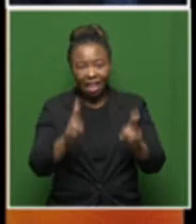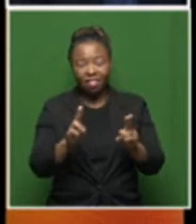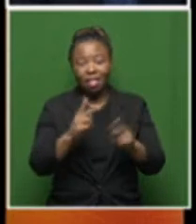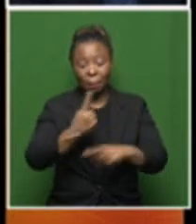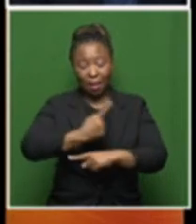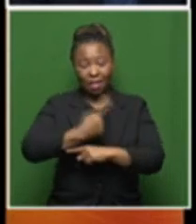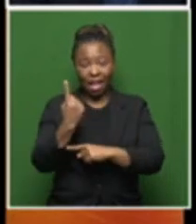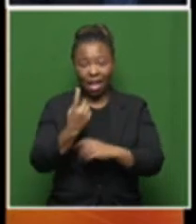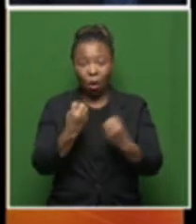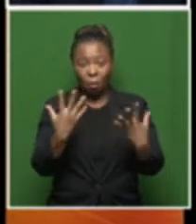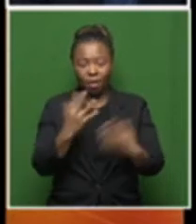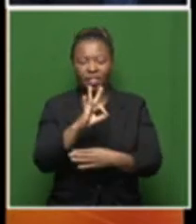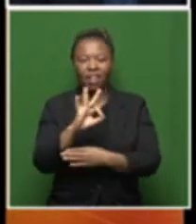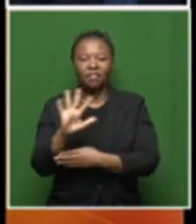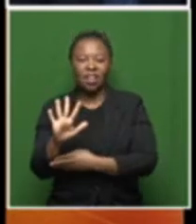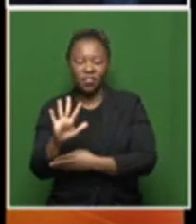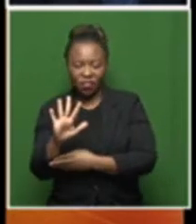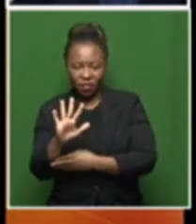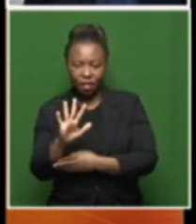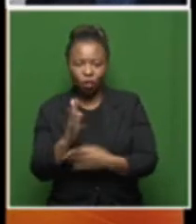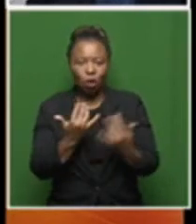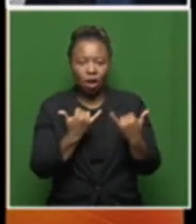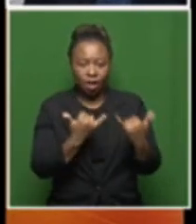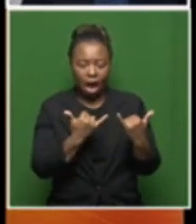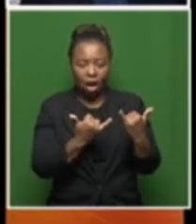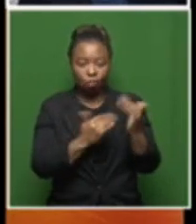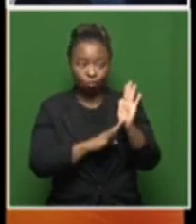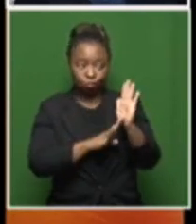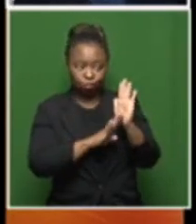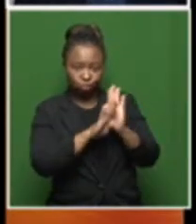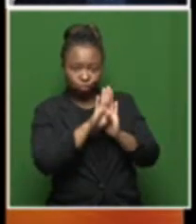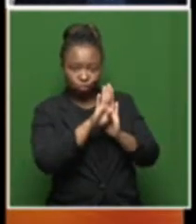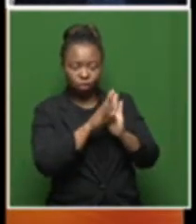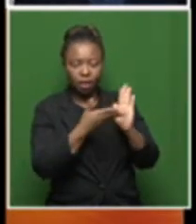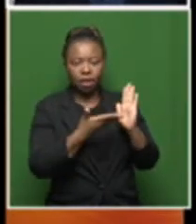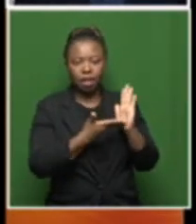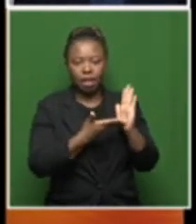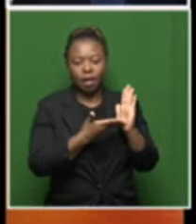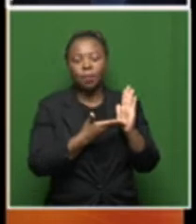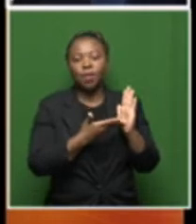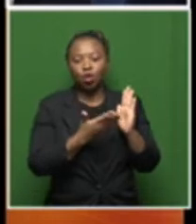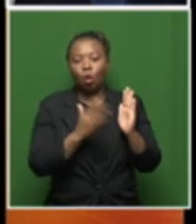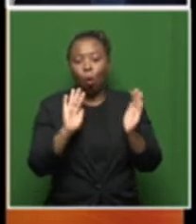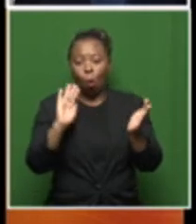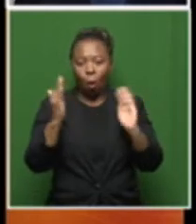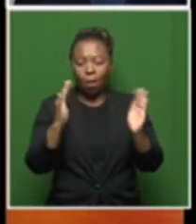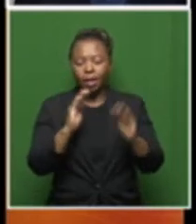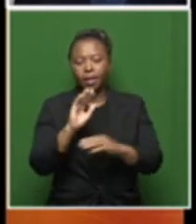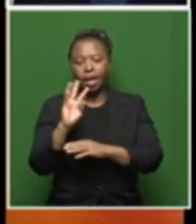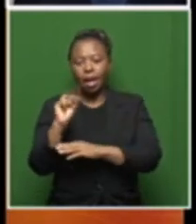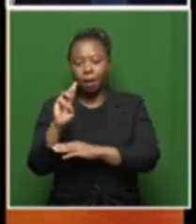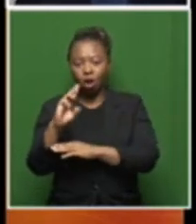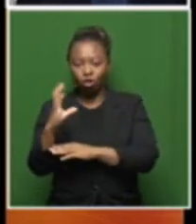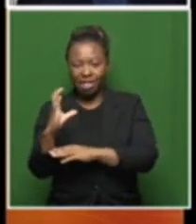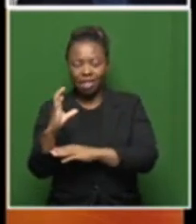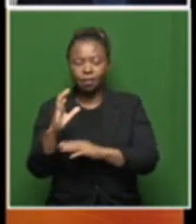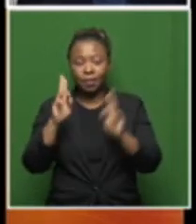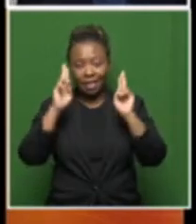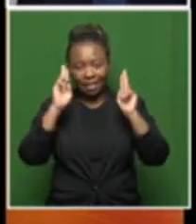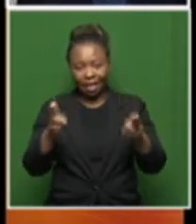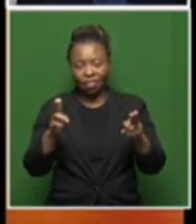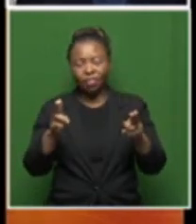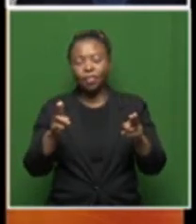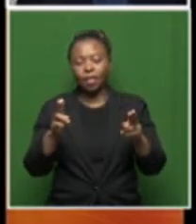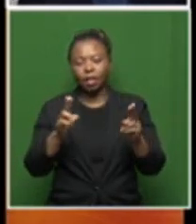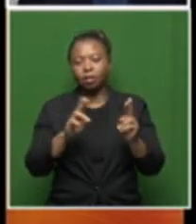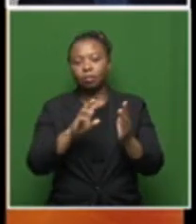day. So those are the increases that we're currently in. If you compare to the MRC excess death report, you can see the Western